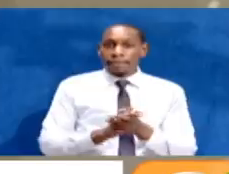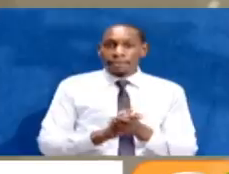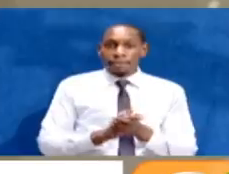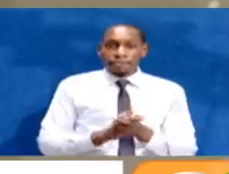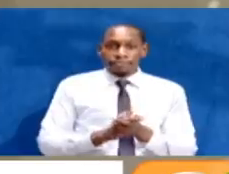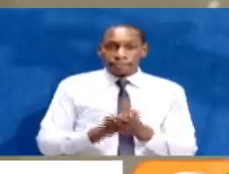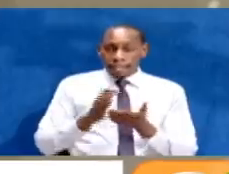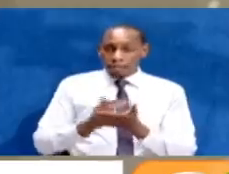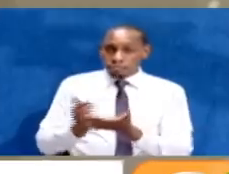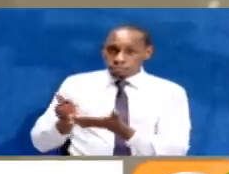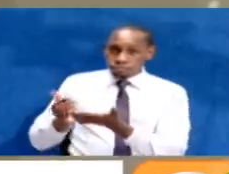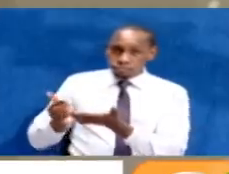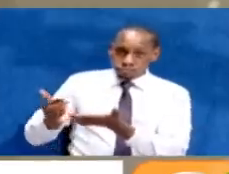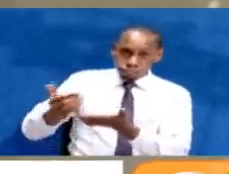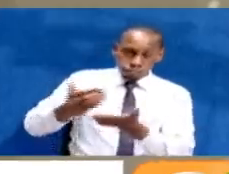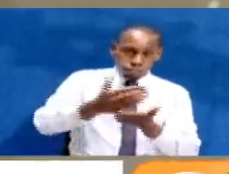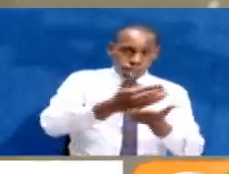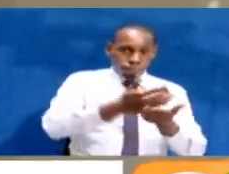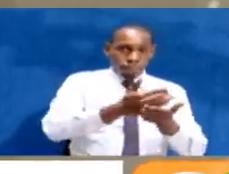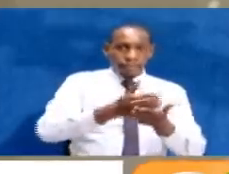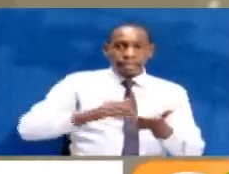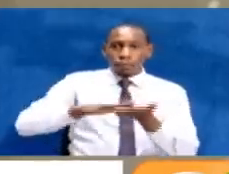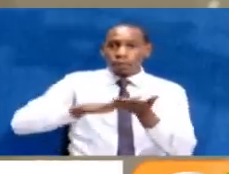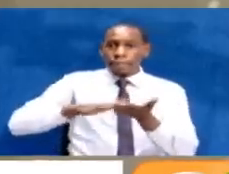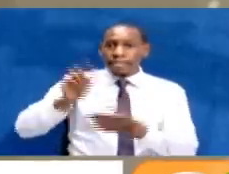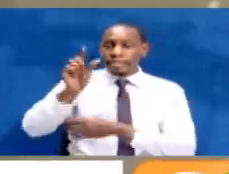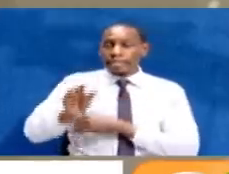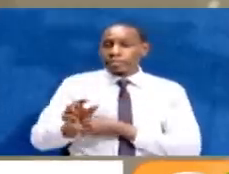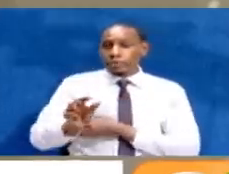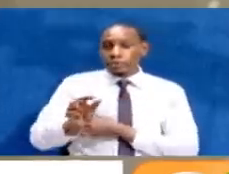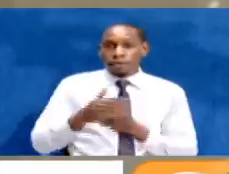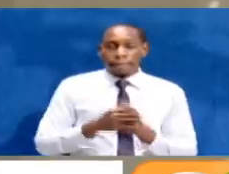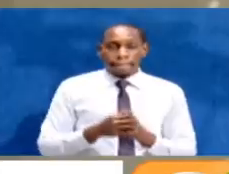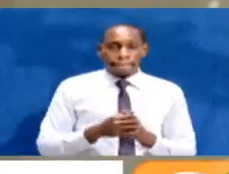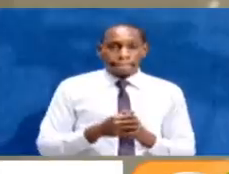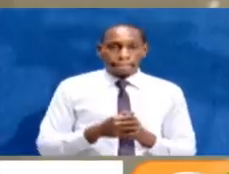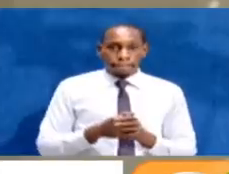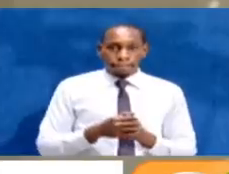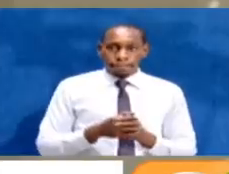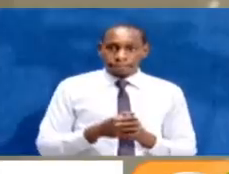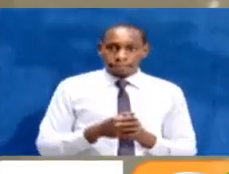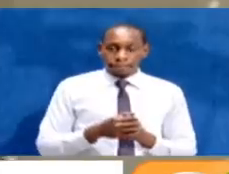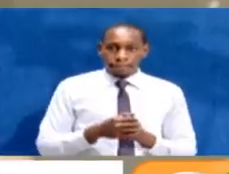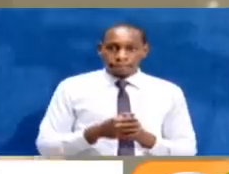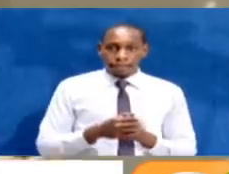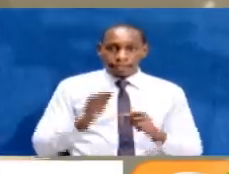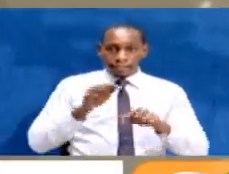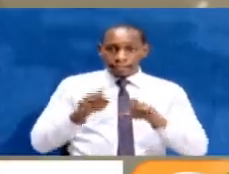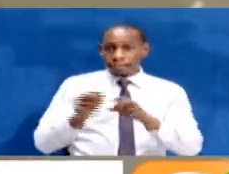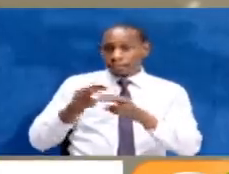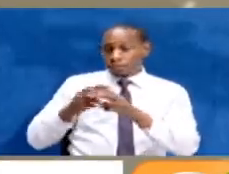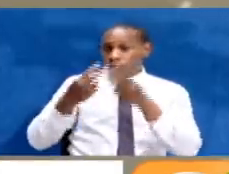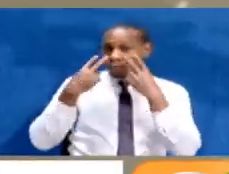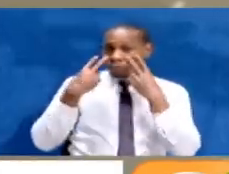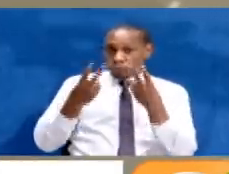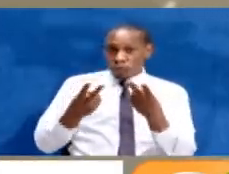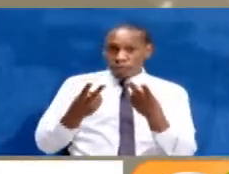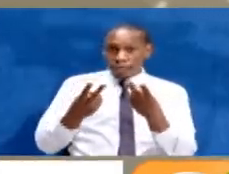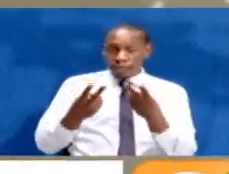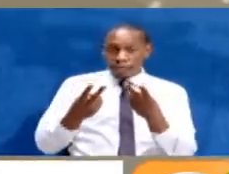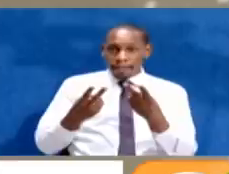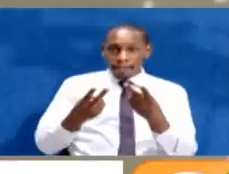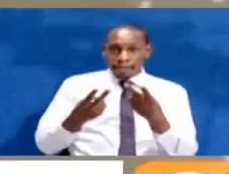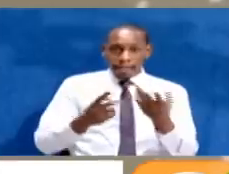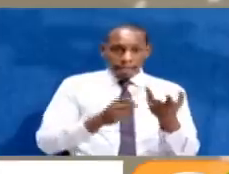the mobilization will be quite regional, and not so in a very short time you will see how the